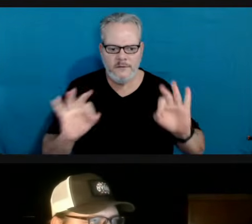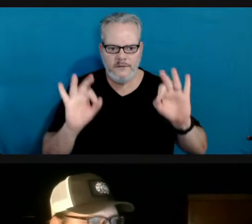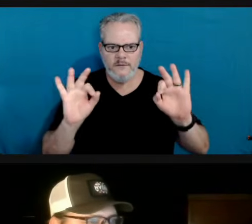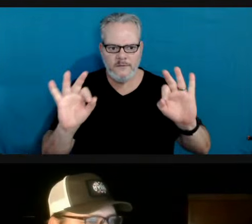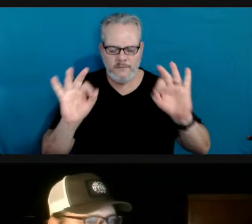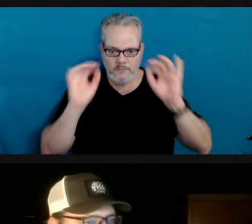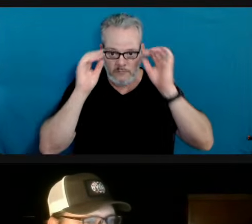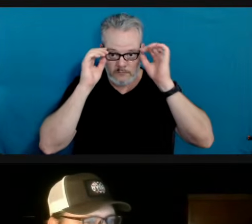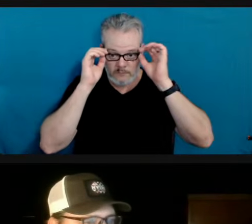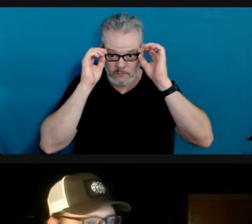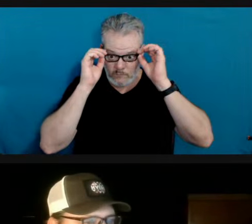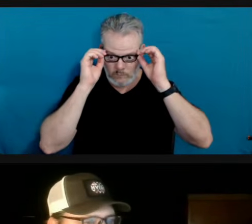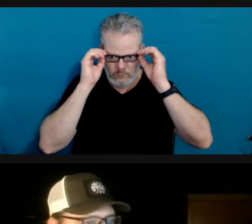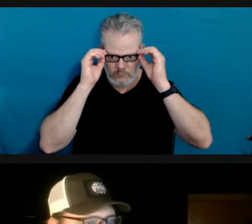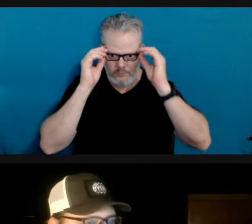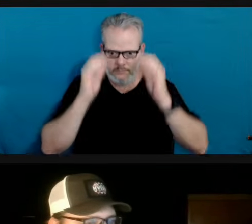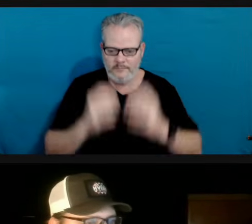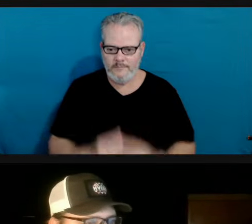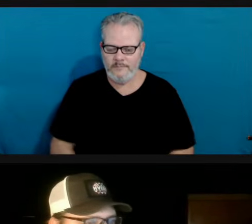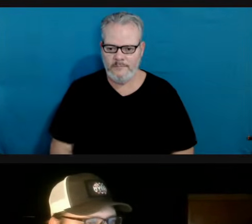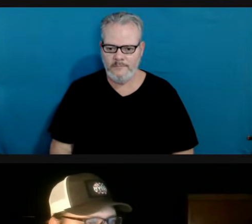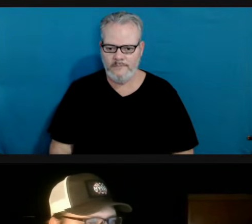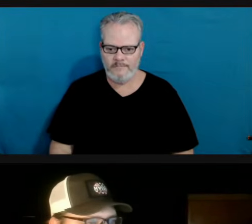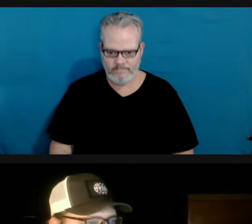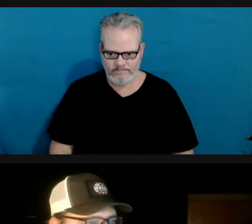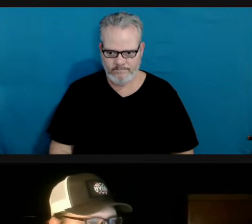And all right.